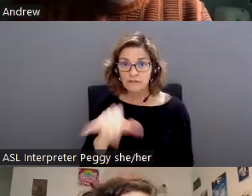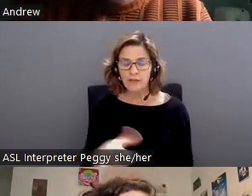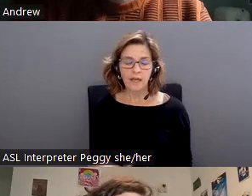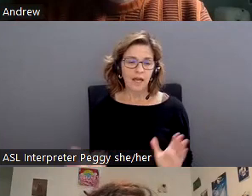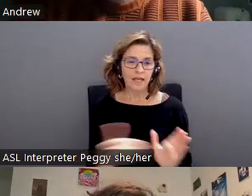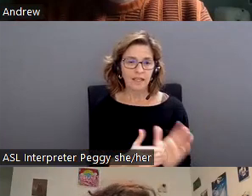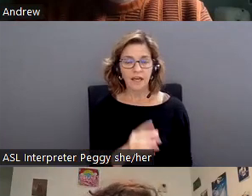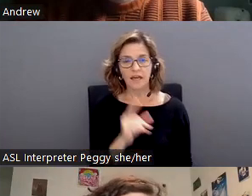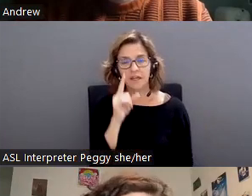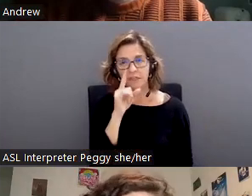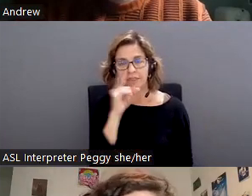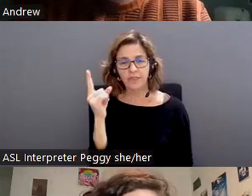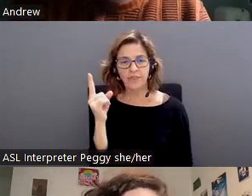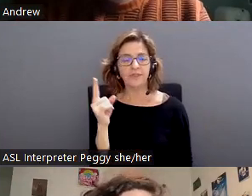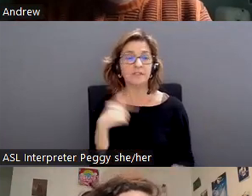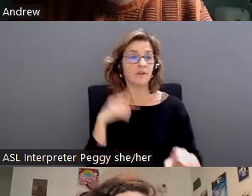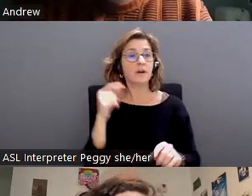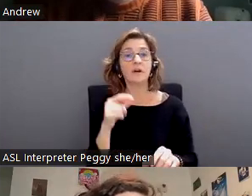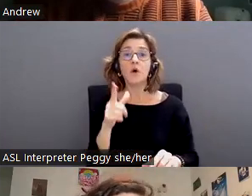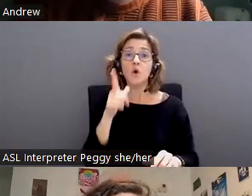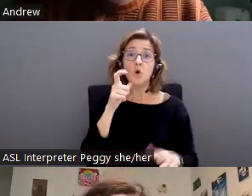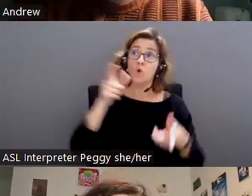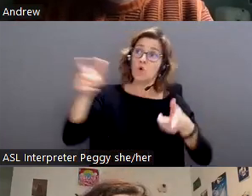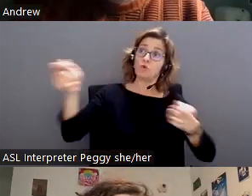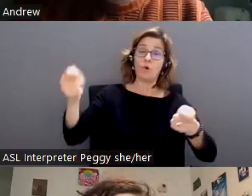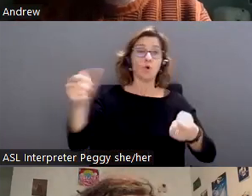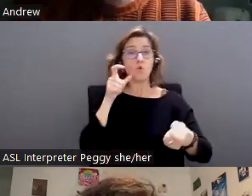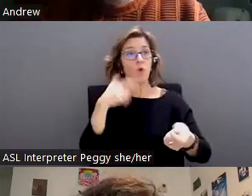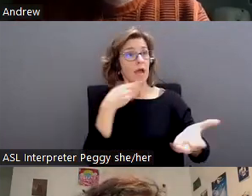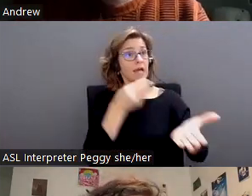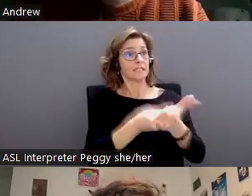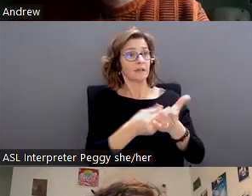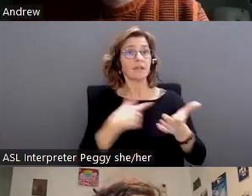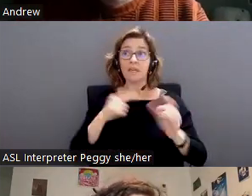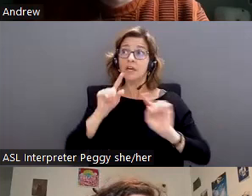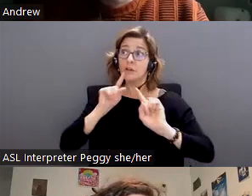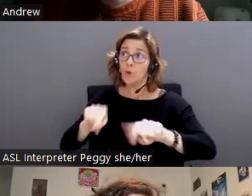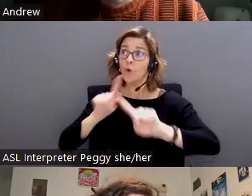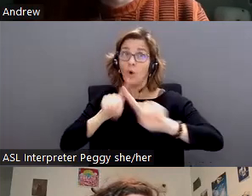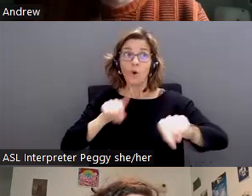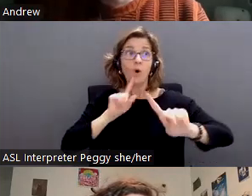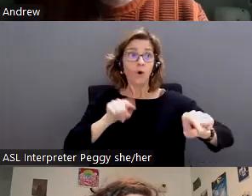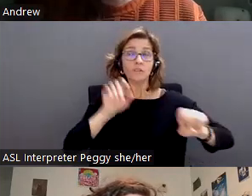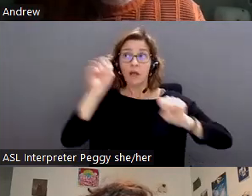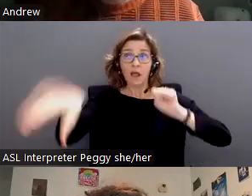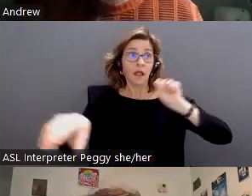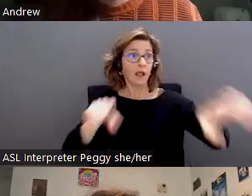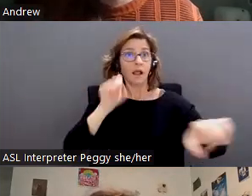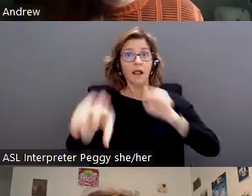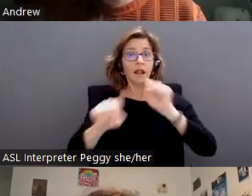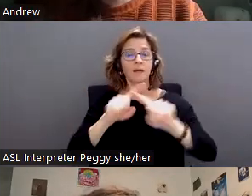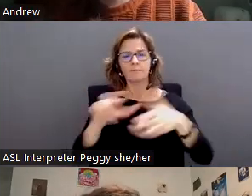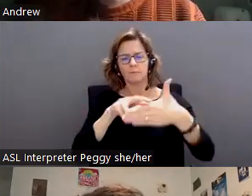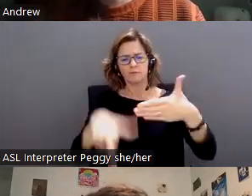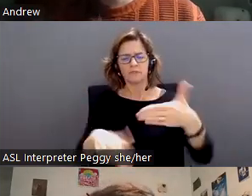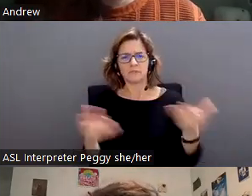the people in power what the problems are without any real results. And so this